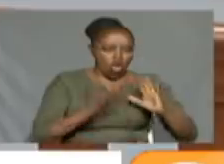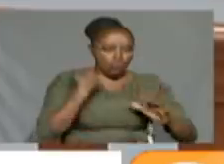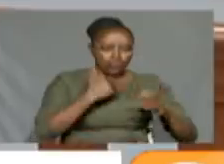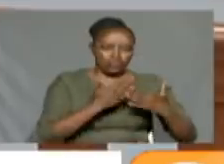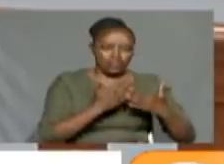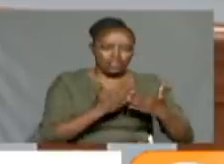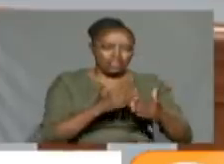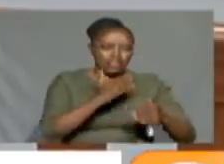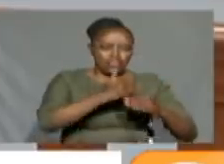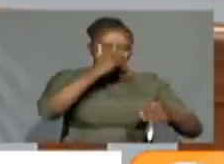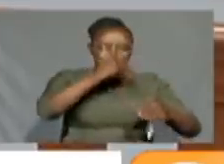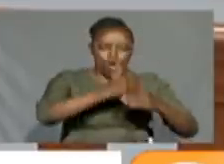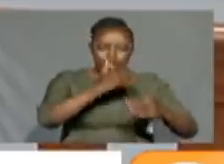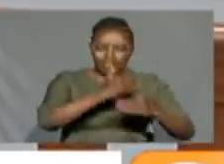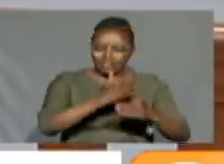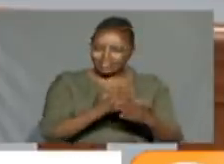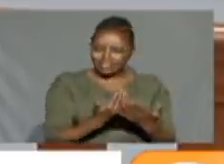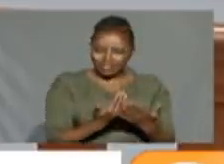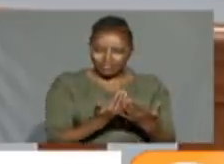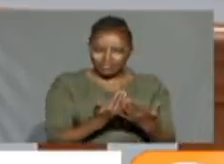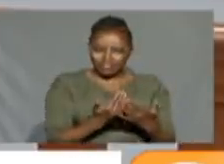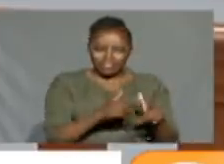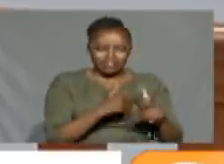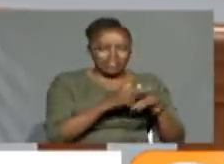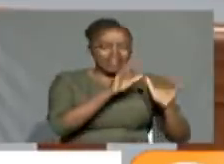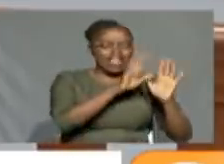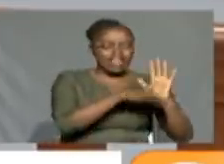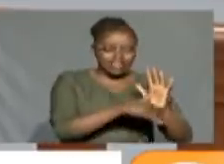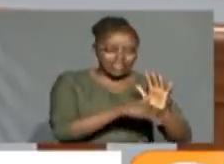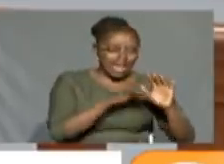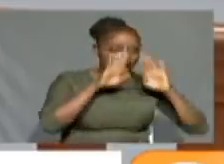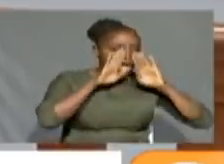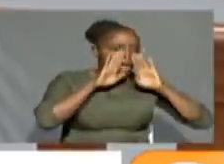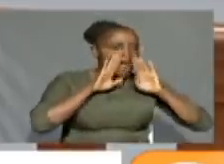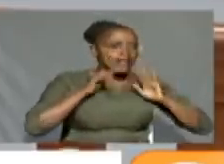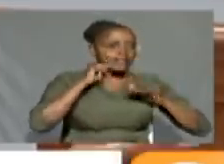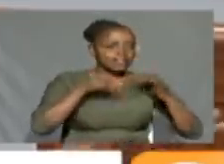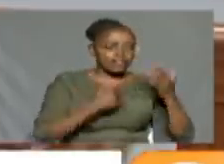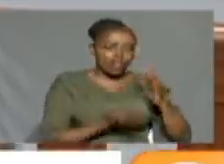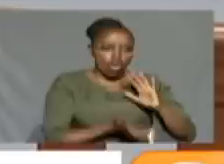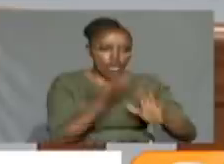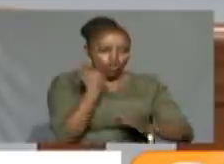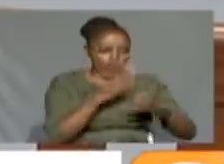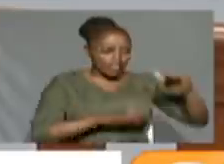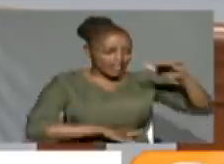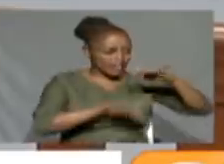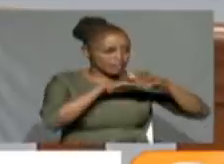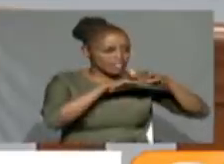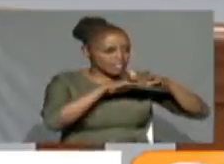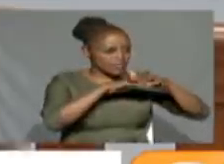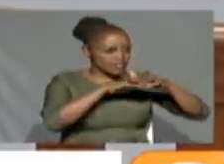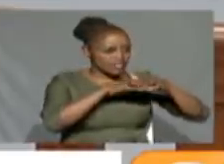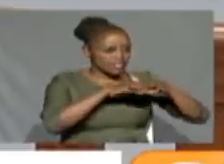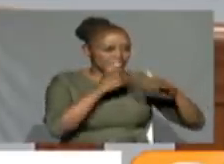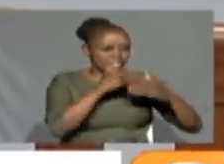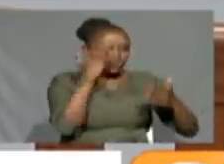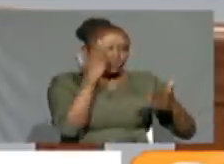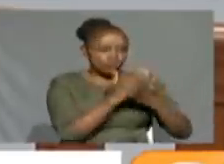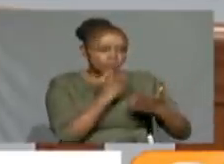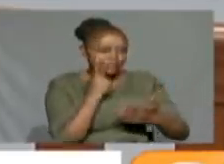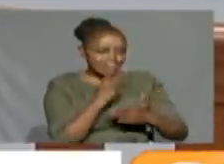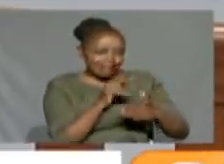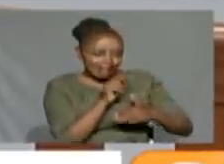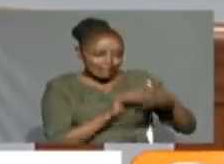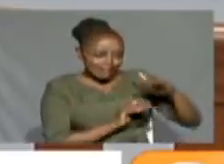walls? And as Eliud later on said, remove the limitations. Yes. Stop seeing the